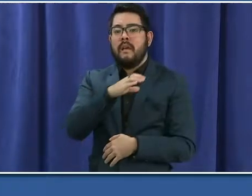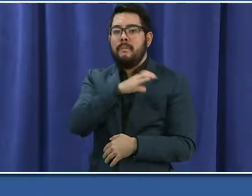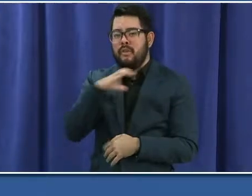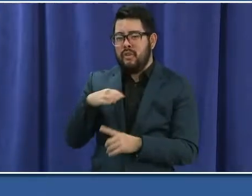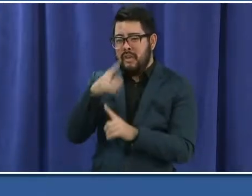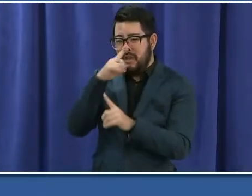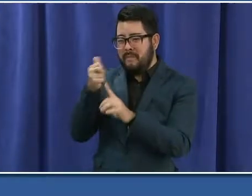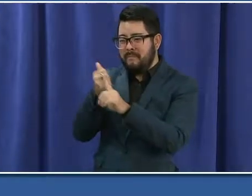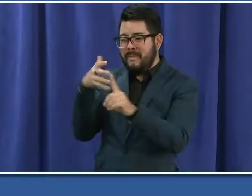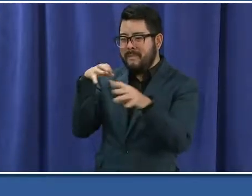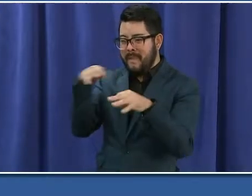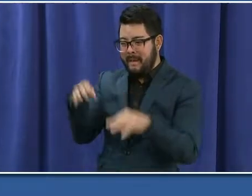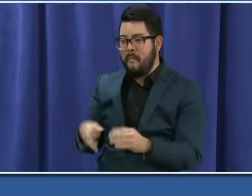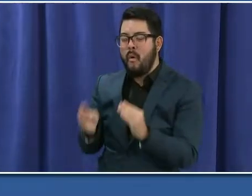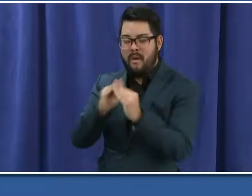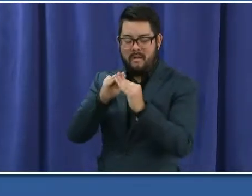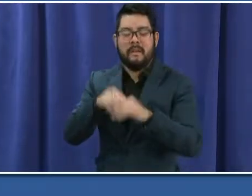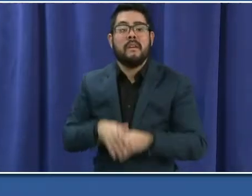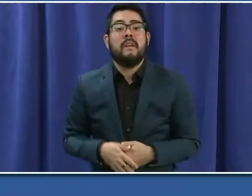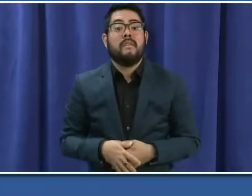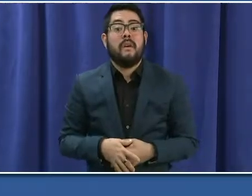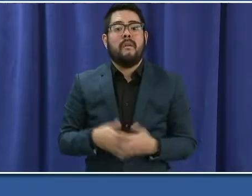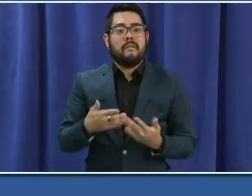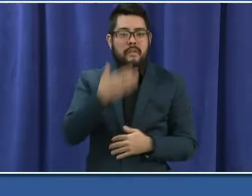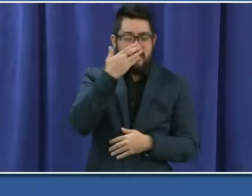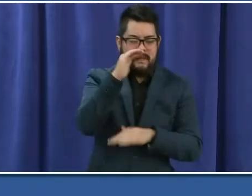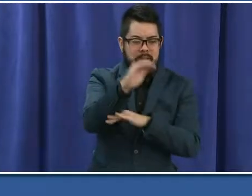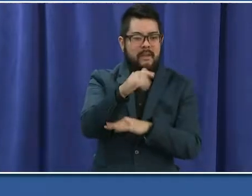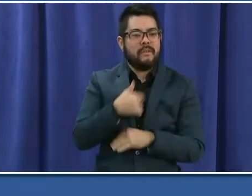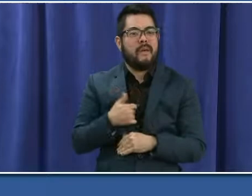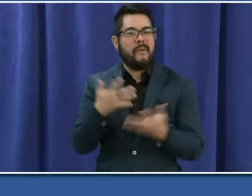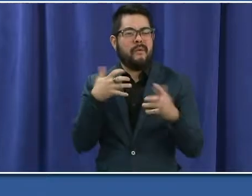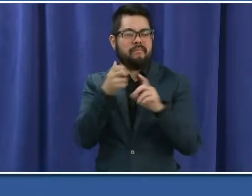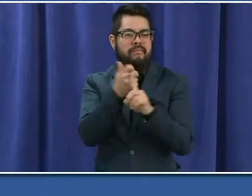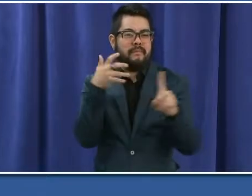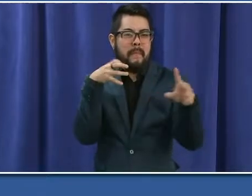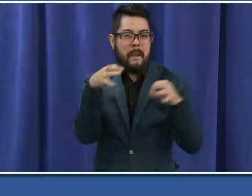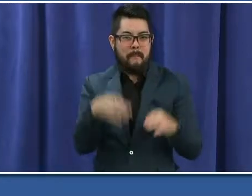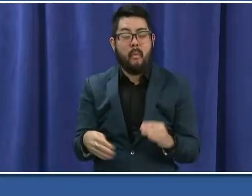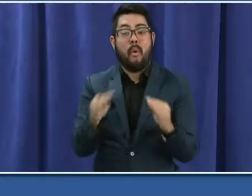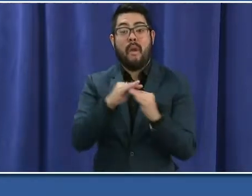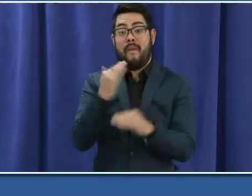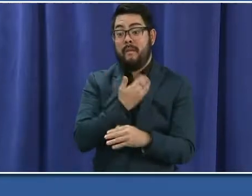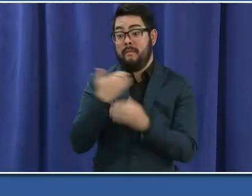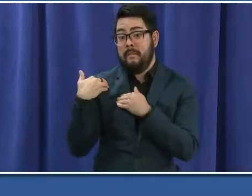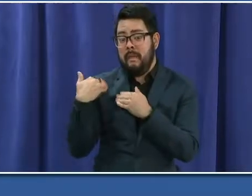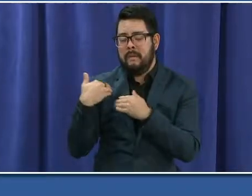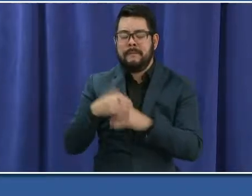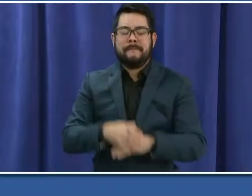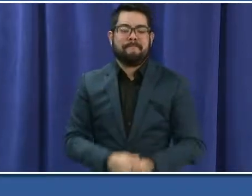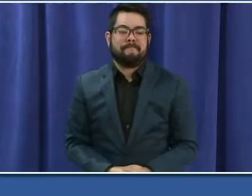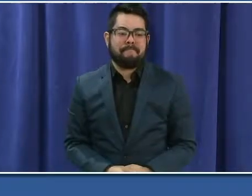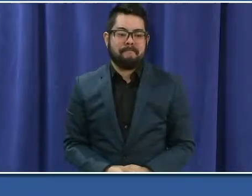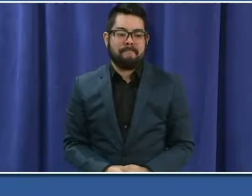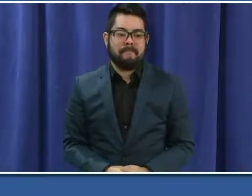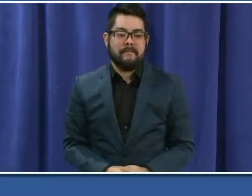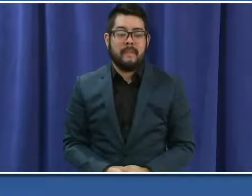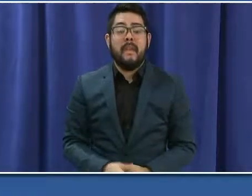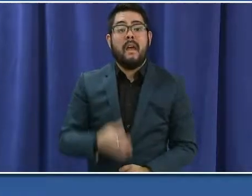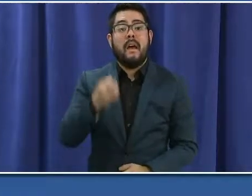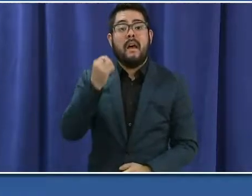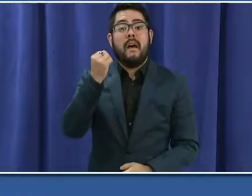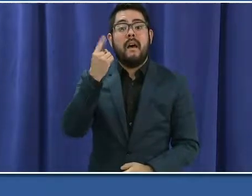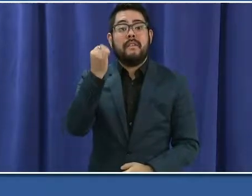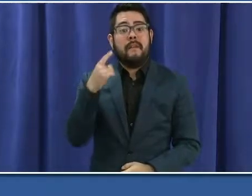first of all, good evening, and it's good to be here to talk about what the Department of Water Management does. So first of all, we are one of the top 3